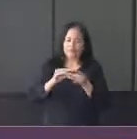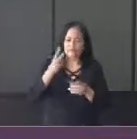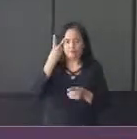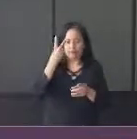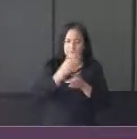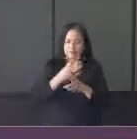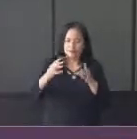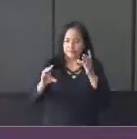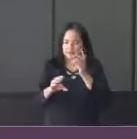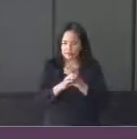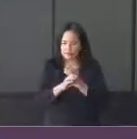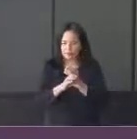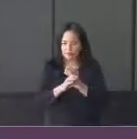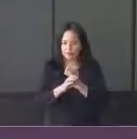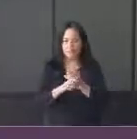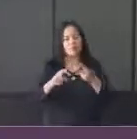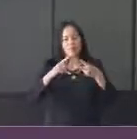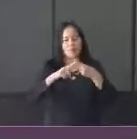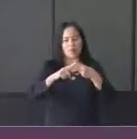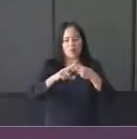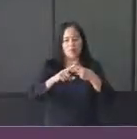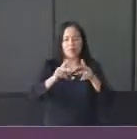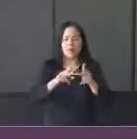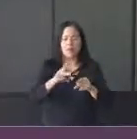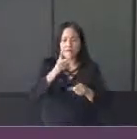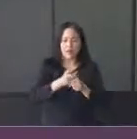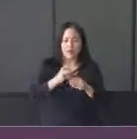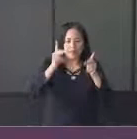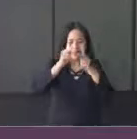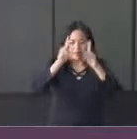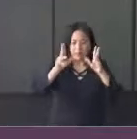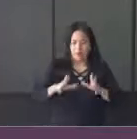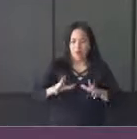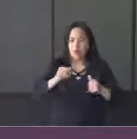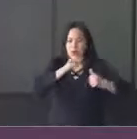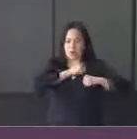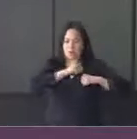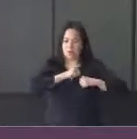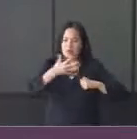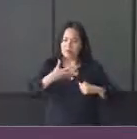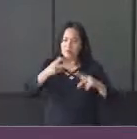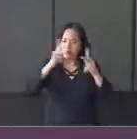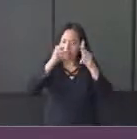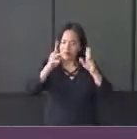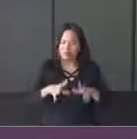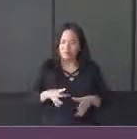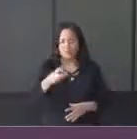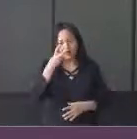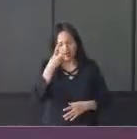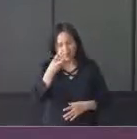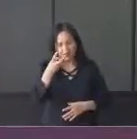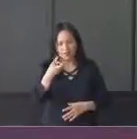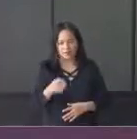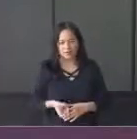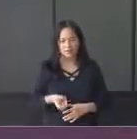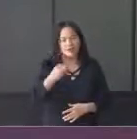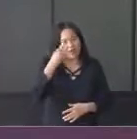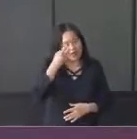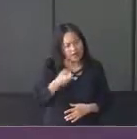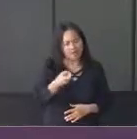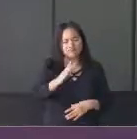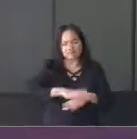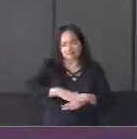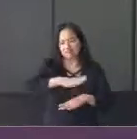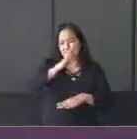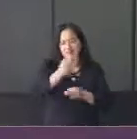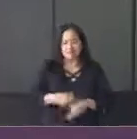I would mention two things: horizontal peace and peace with authorities. I think this concept is fundamental because it